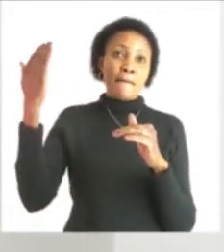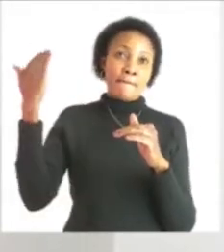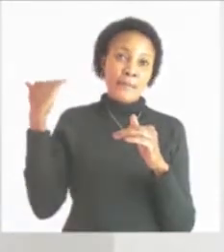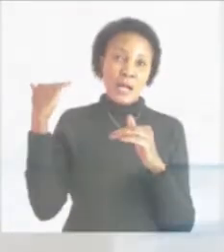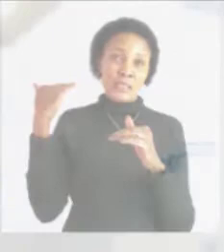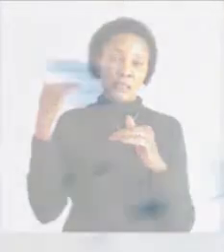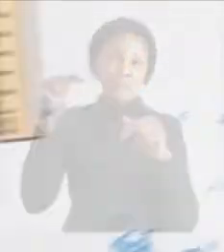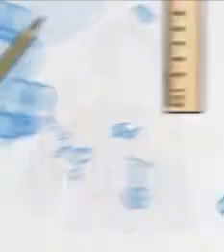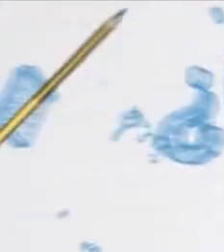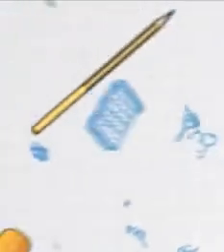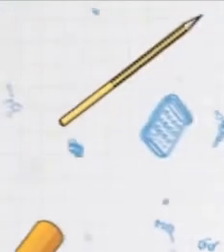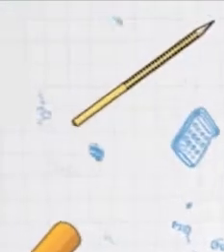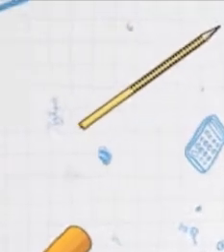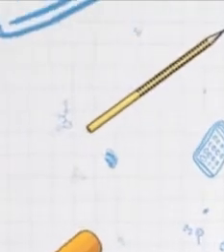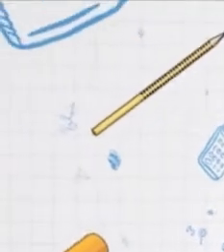tenses.